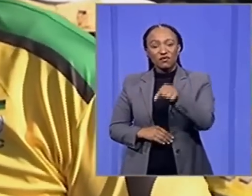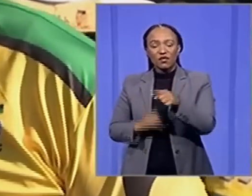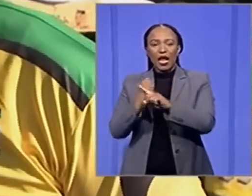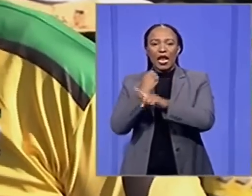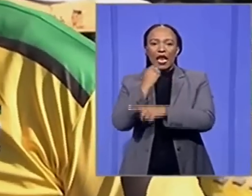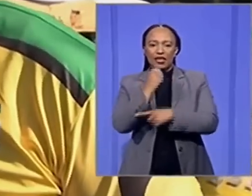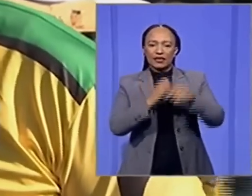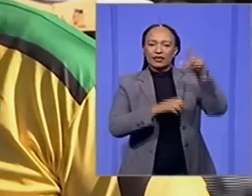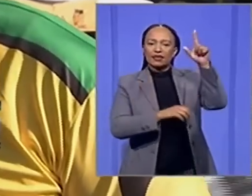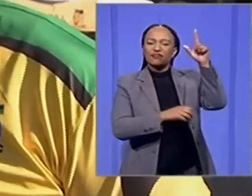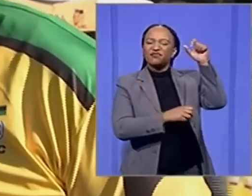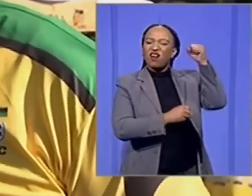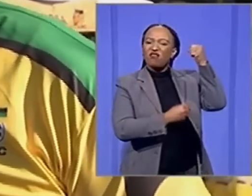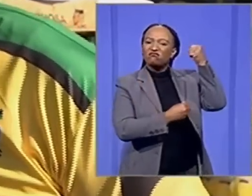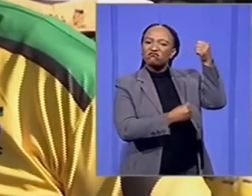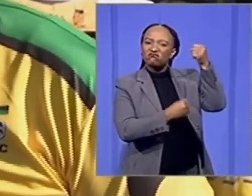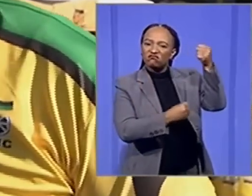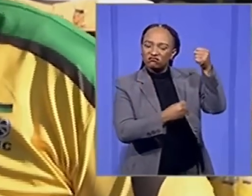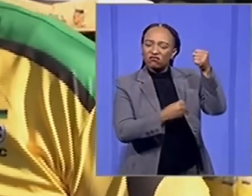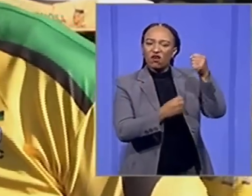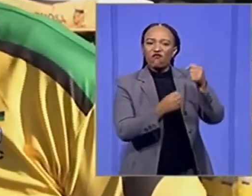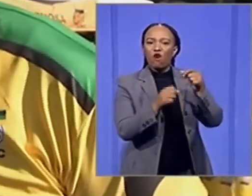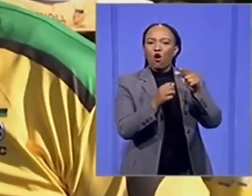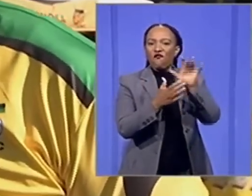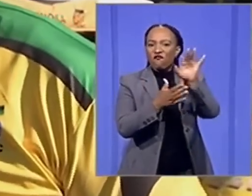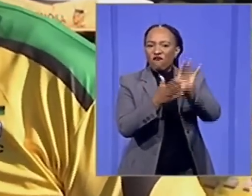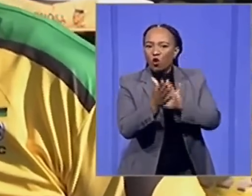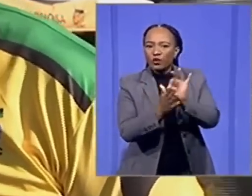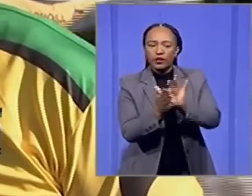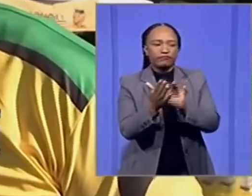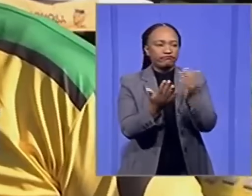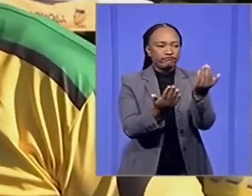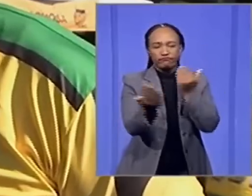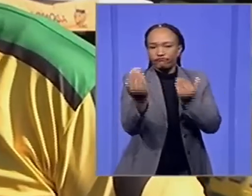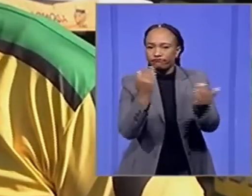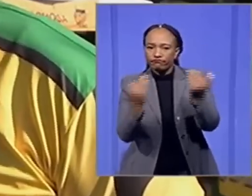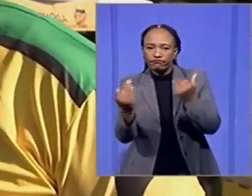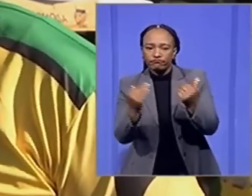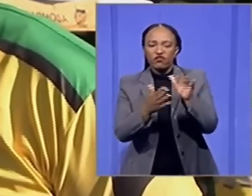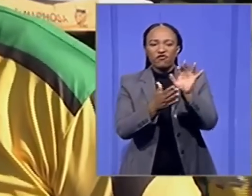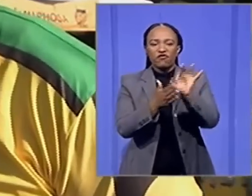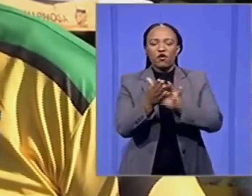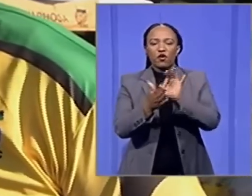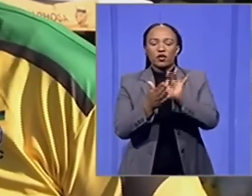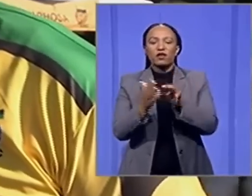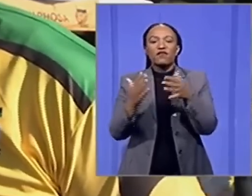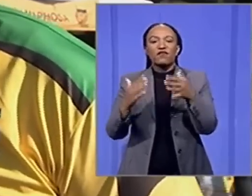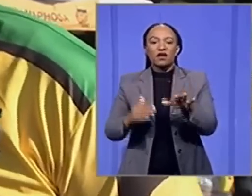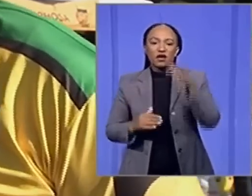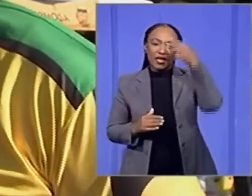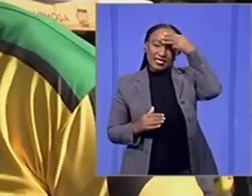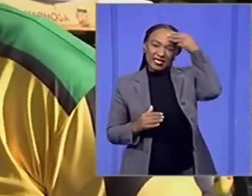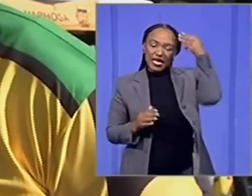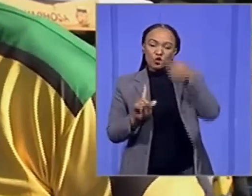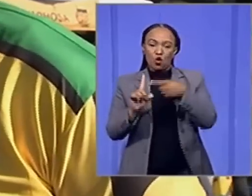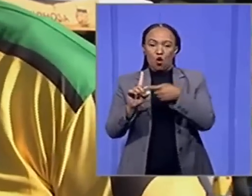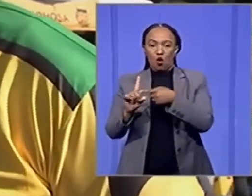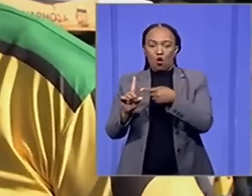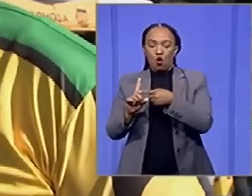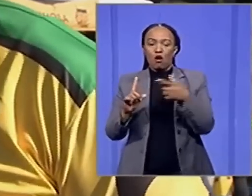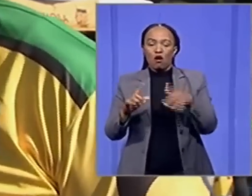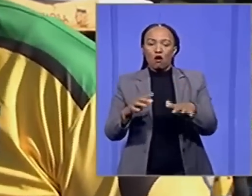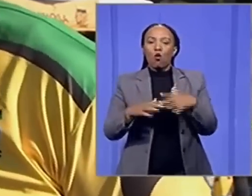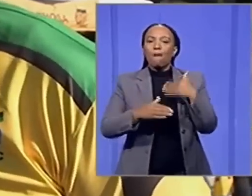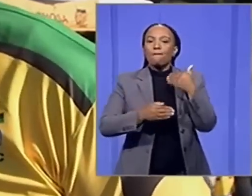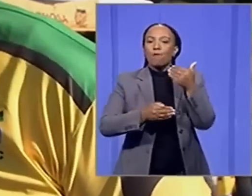addressing. The issue of water in South Africa, President Delegated Comrade Senzo Mkhunu, who's busy designing the process of a dam in this